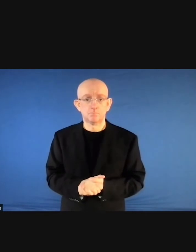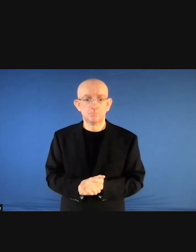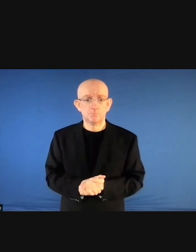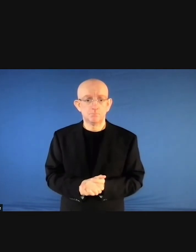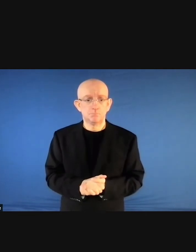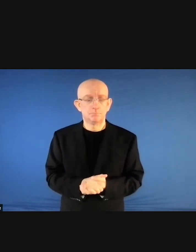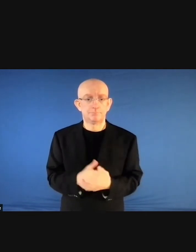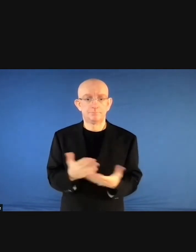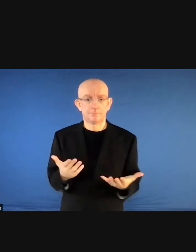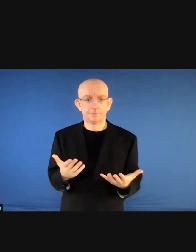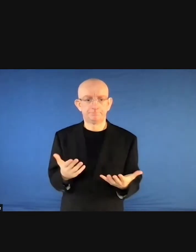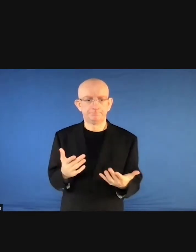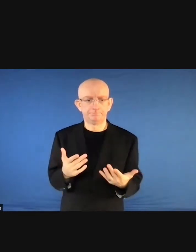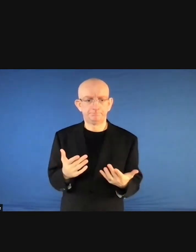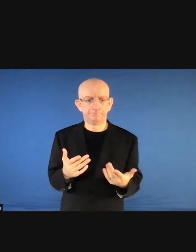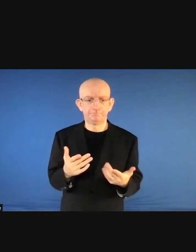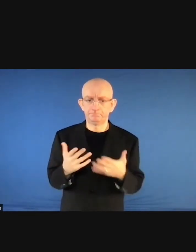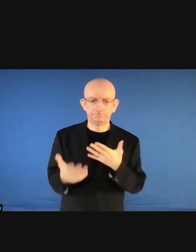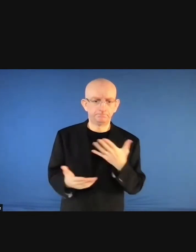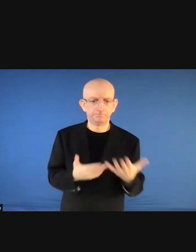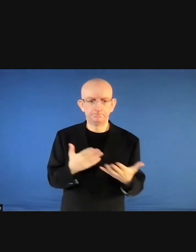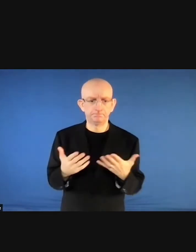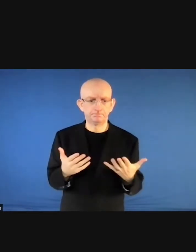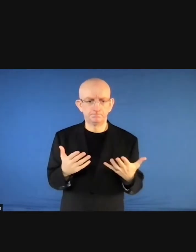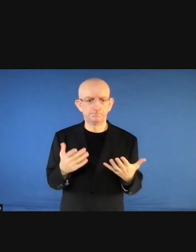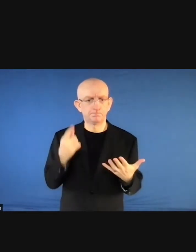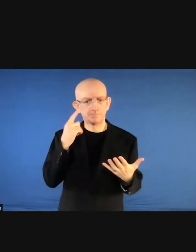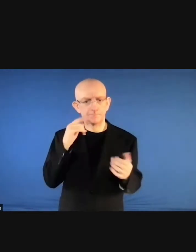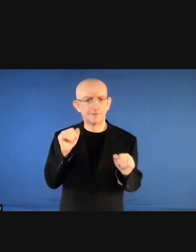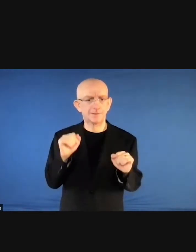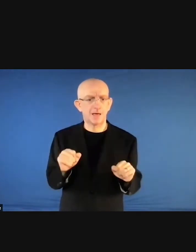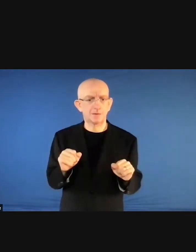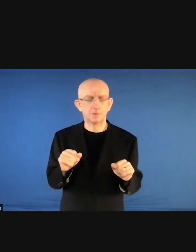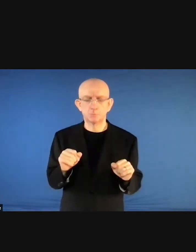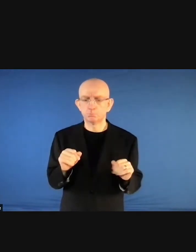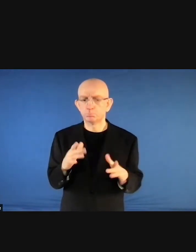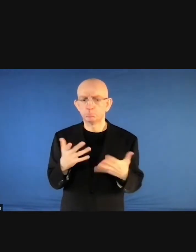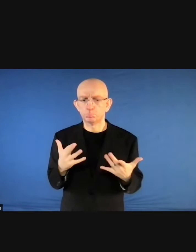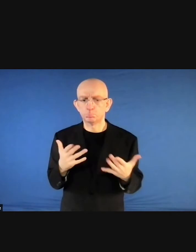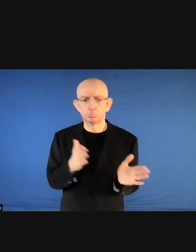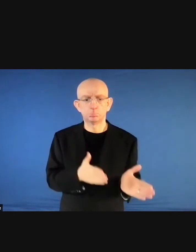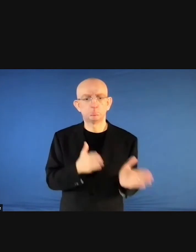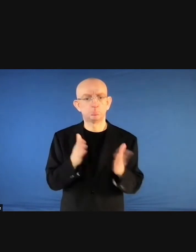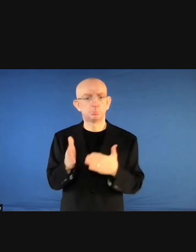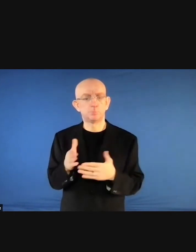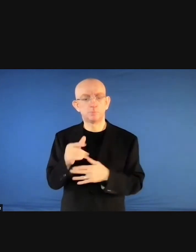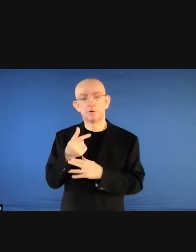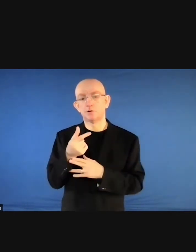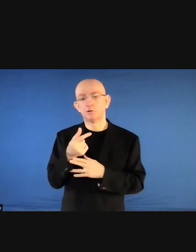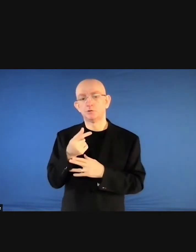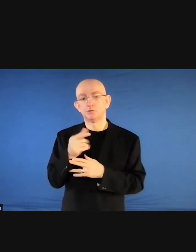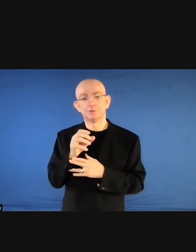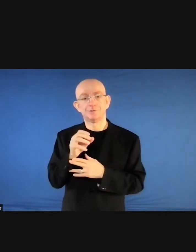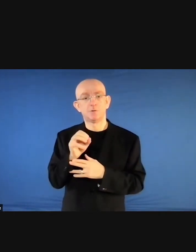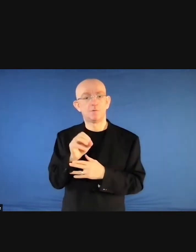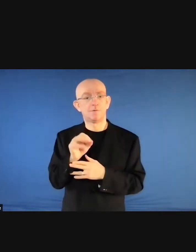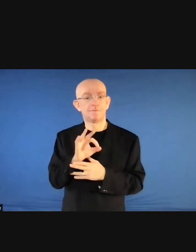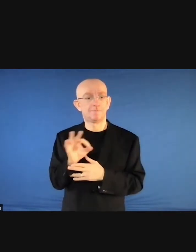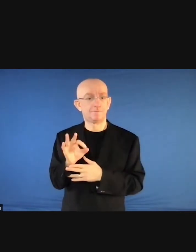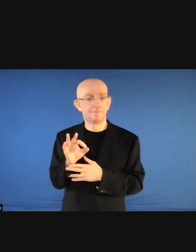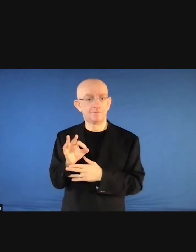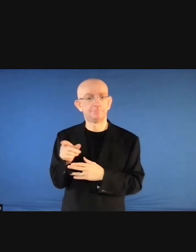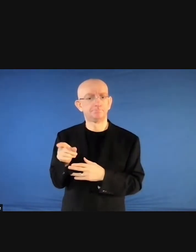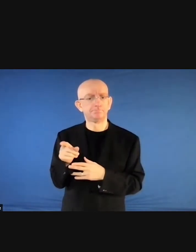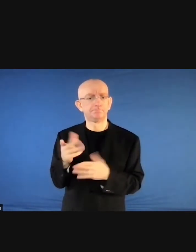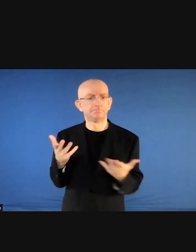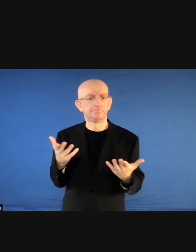question. Now to Jeff, we have had a few questions coming in asking